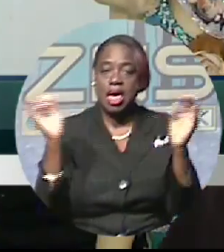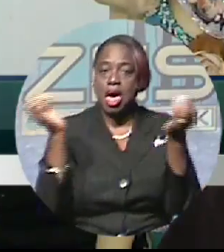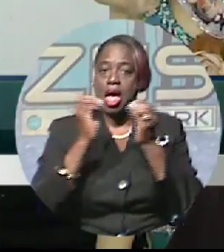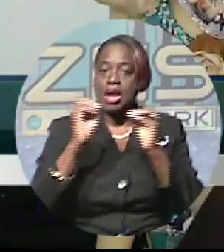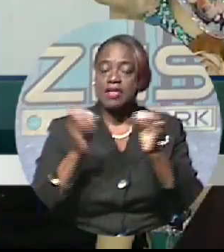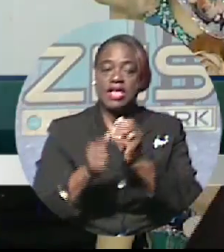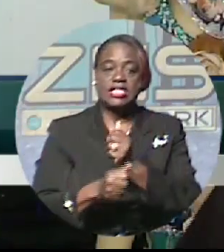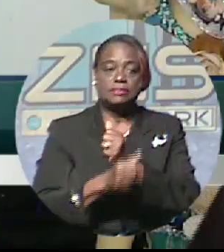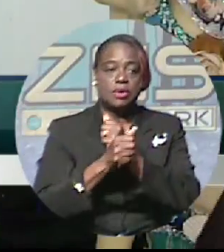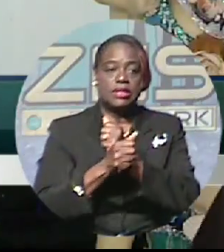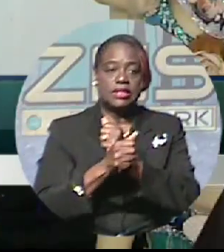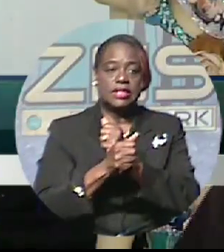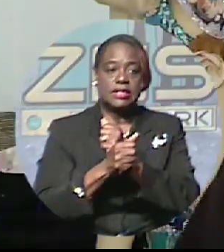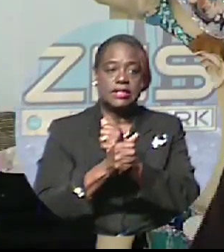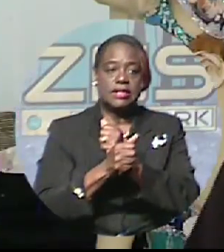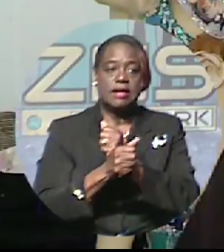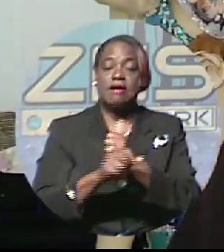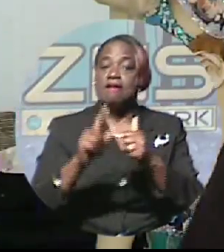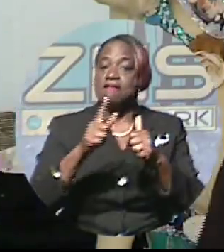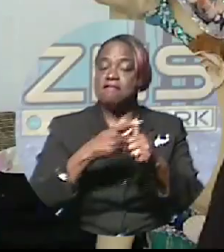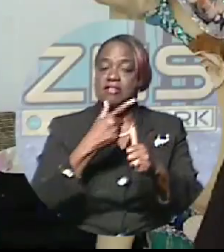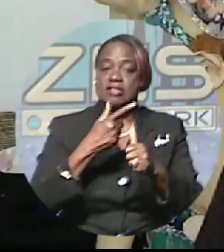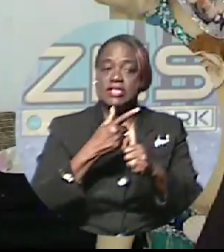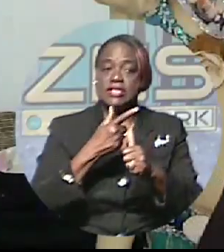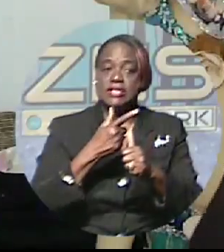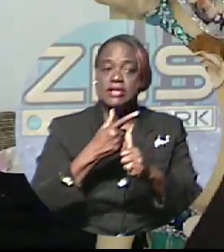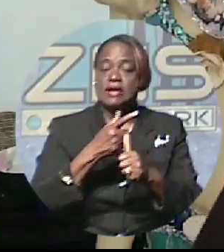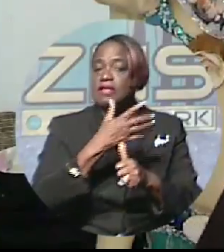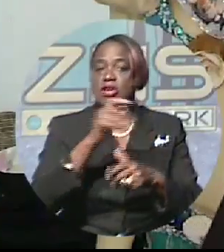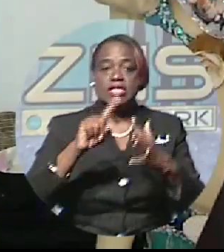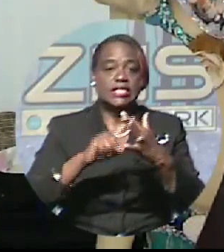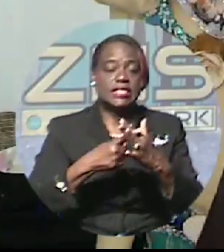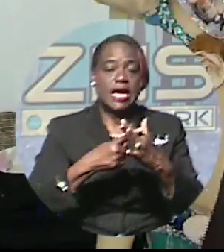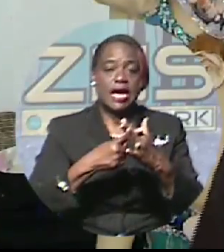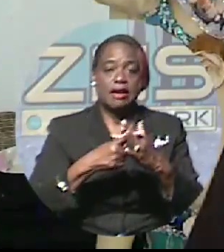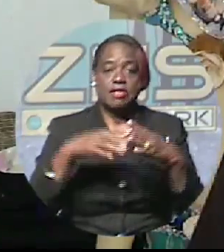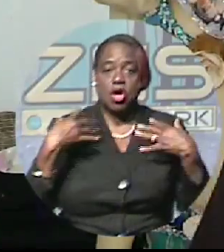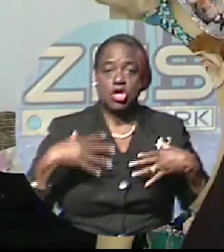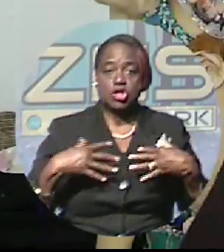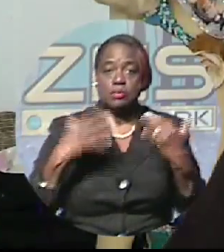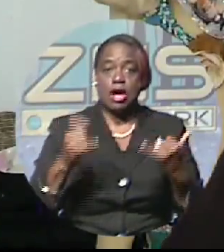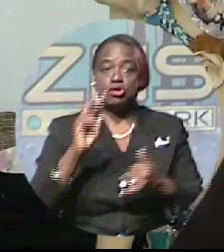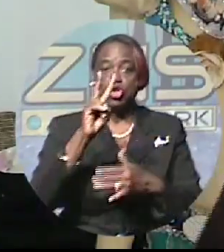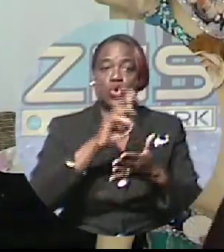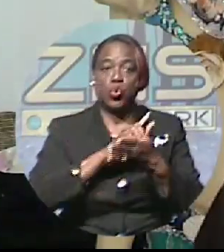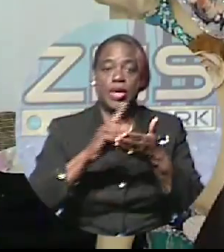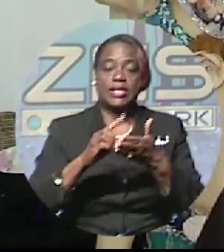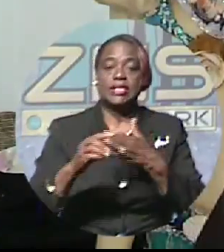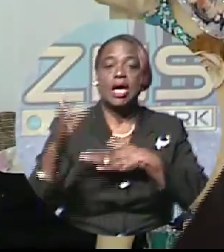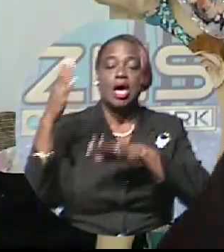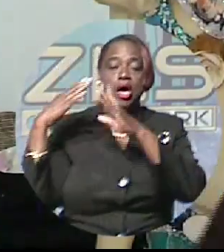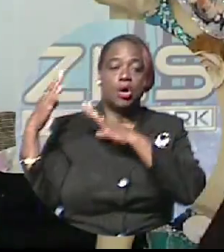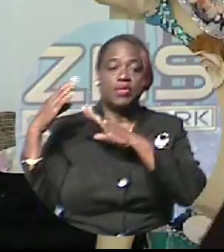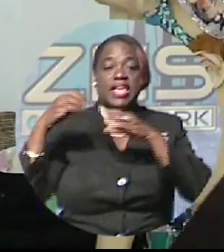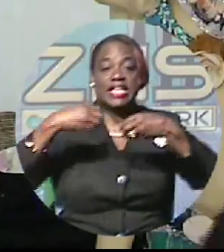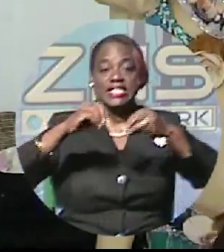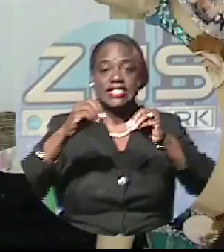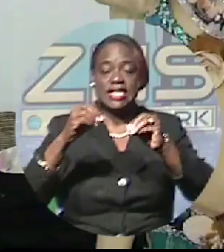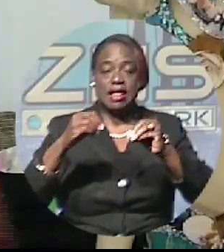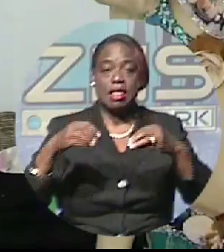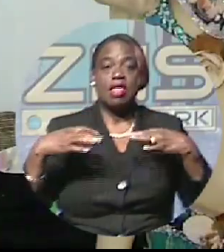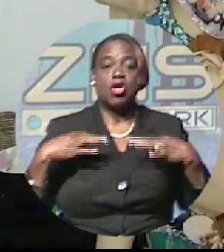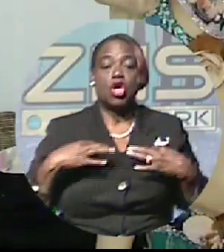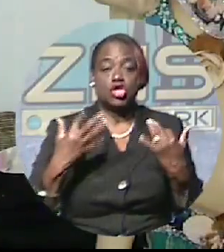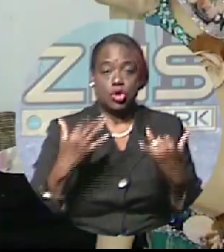Initially, we wasn't allowed to sell our costumes. They had to go through the Carnival Committee. But now, 2 weeks ago, they say we can sell our costumes. So that just threw